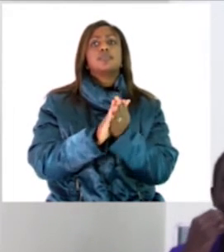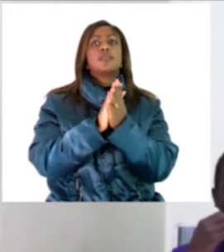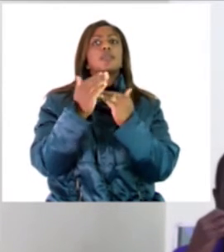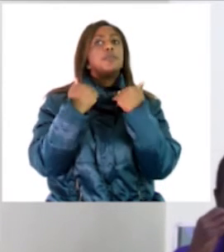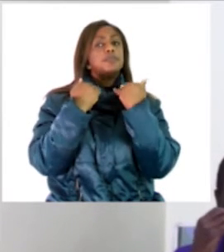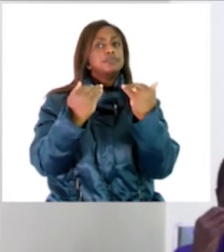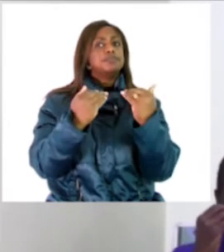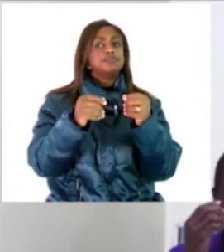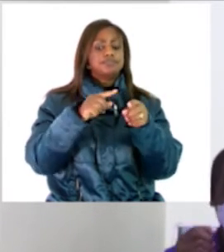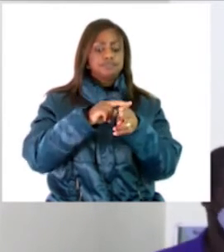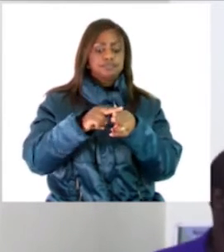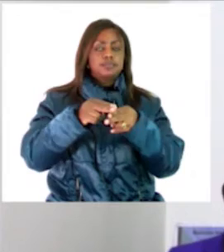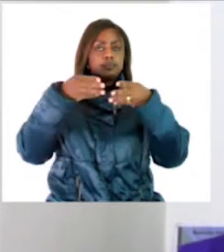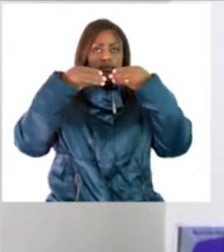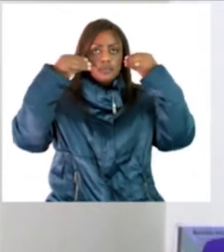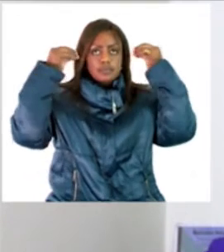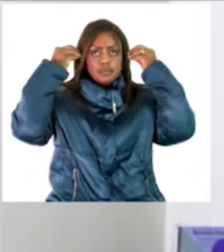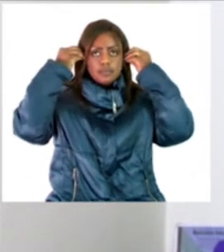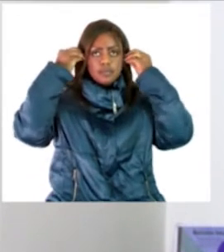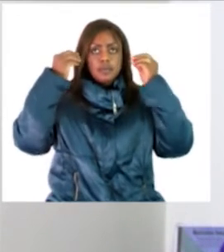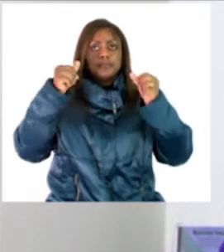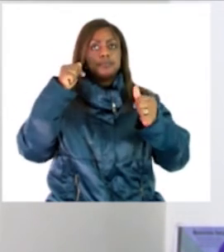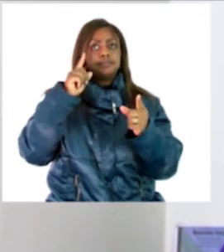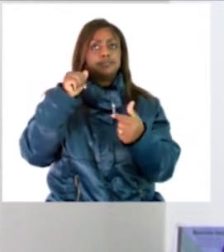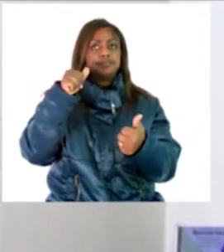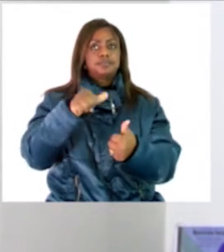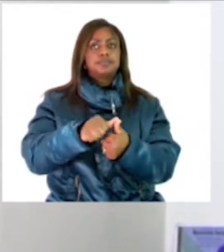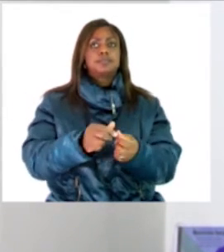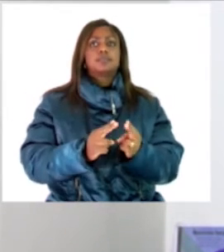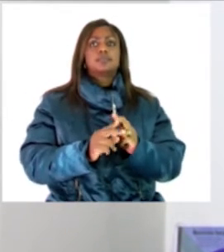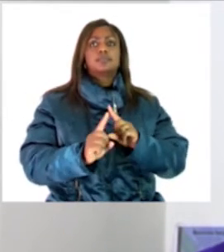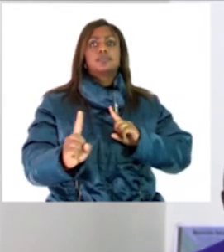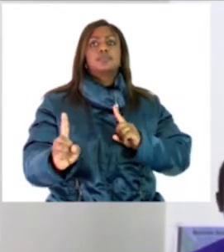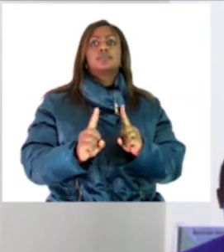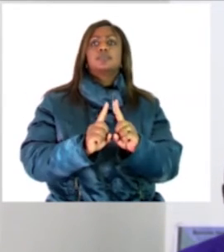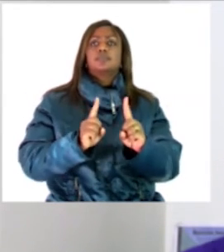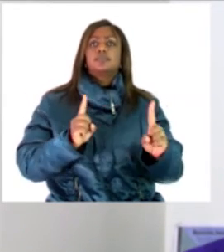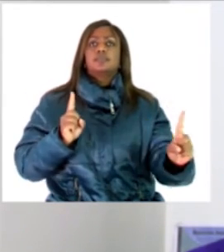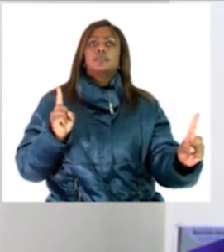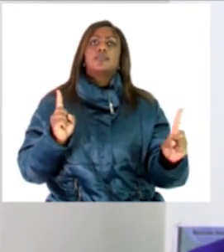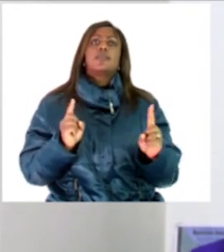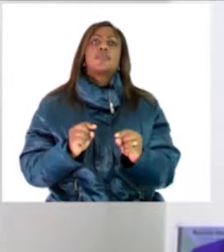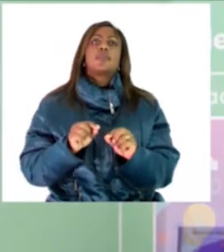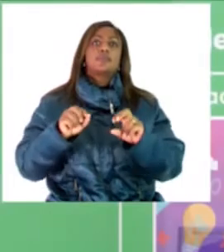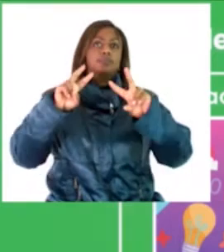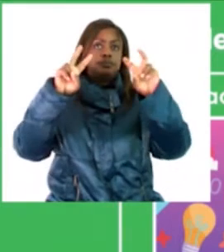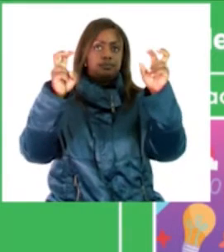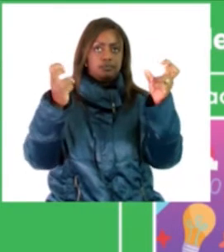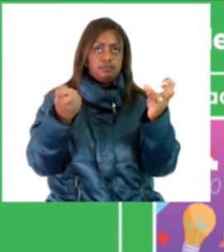and put on our mask, observe the distance. And our topic for